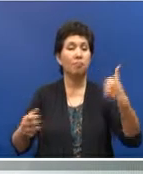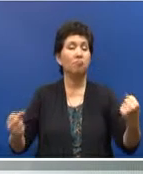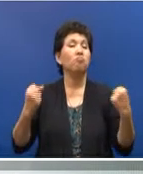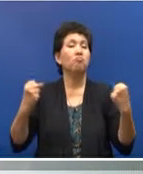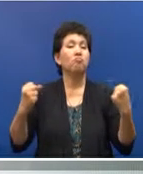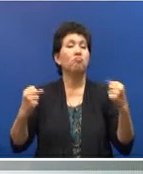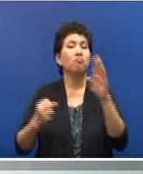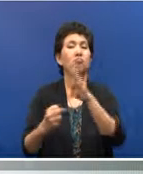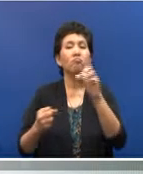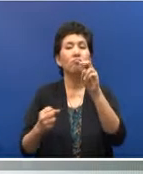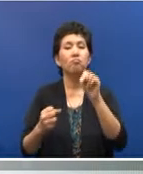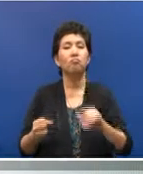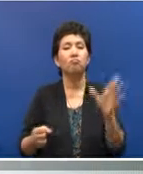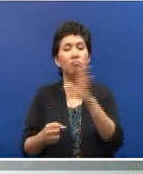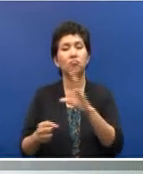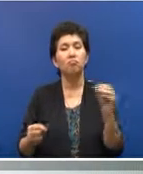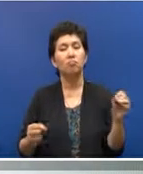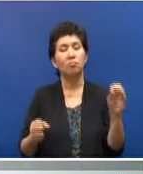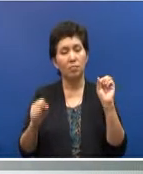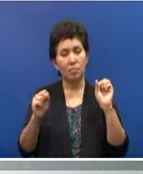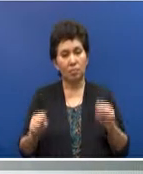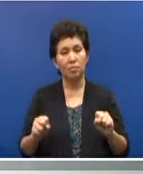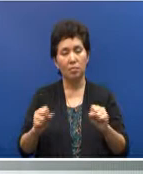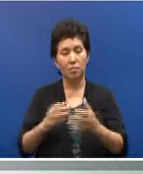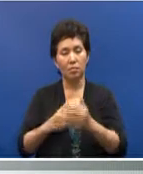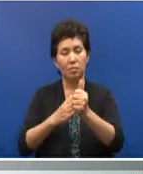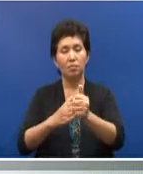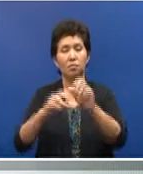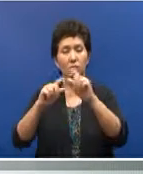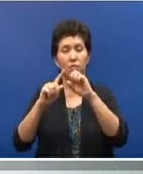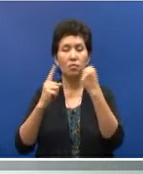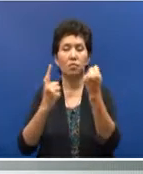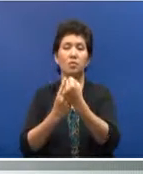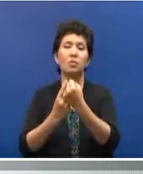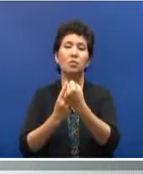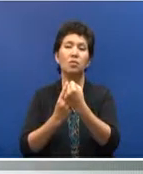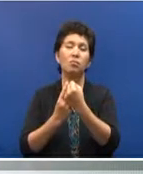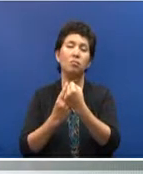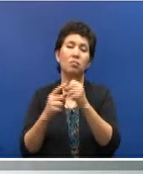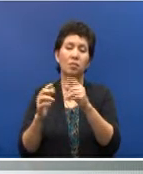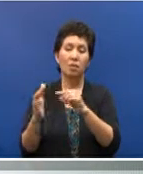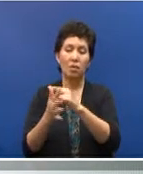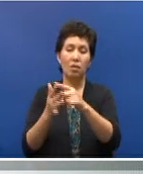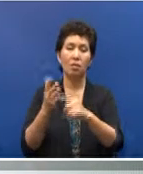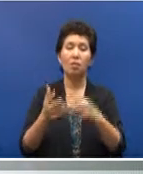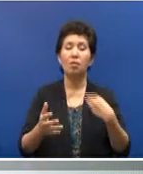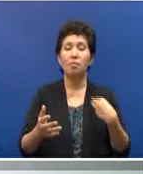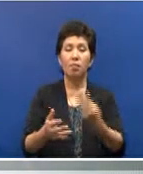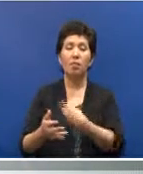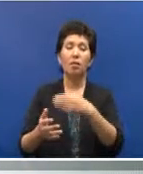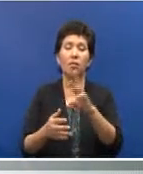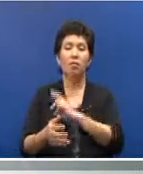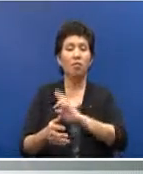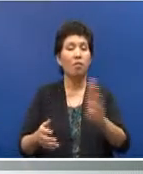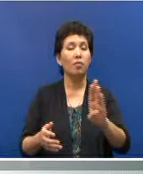bonds. Okay, and it can lead to their social solidarity and togetherness among the members of a racial